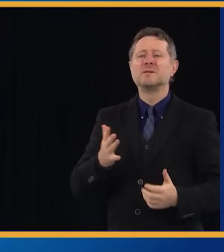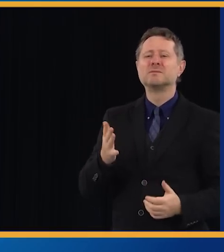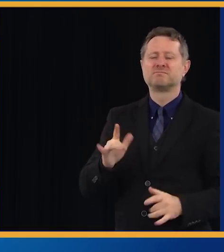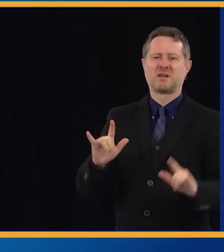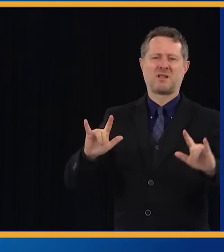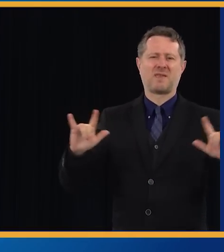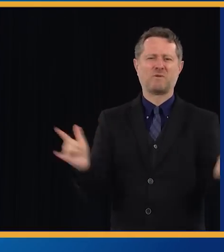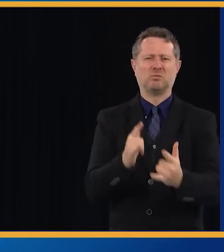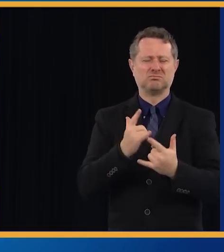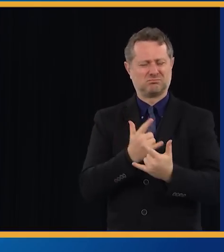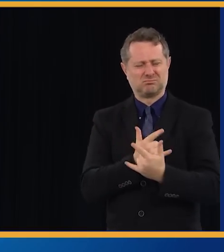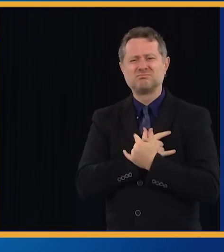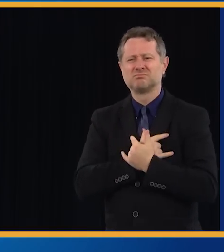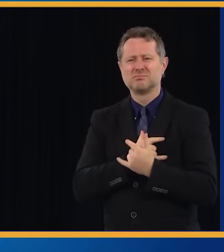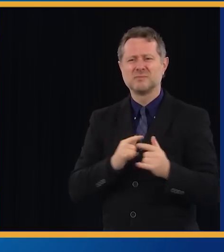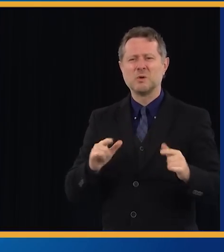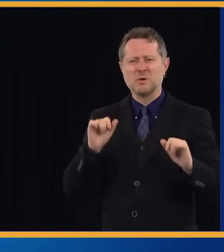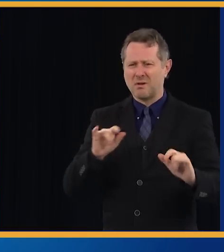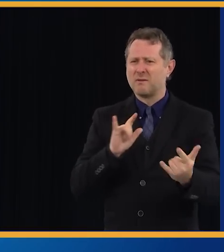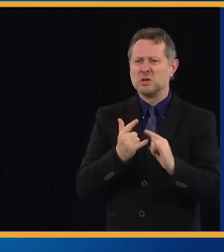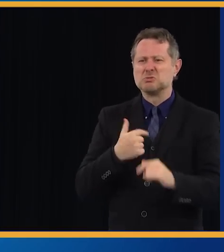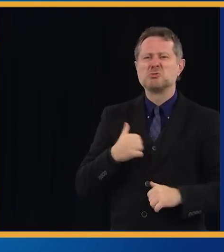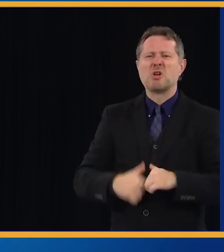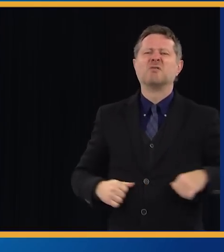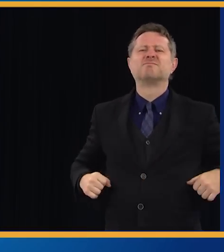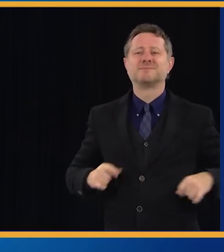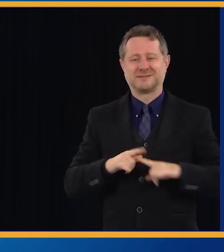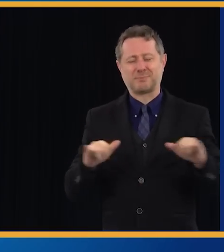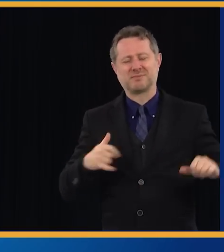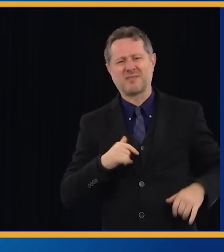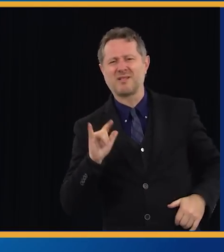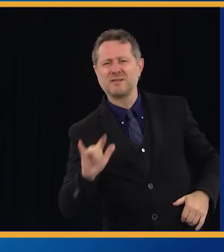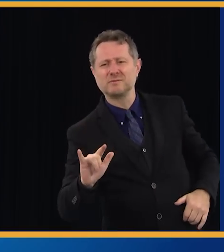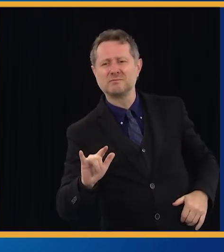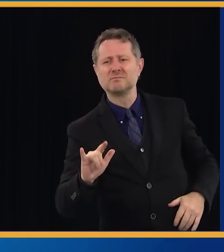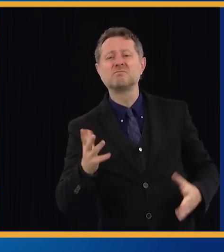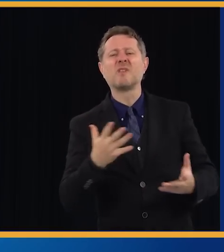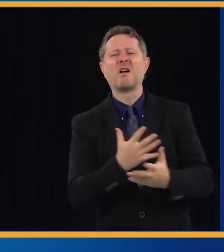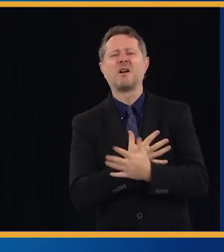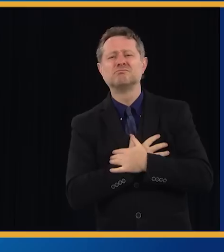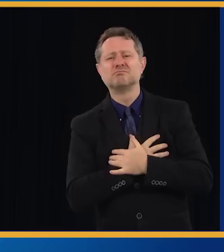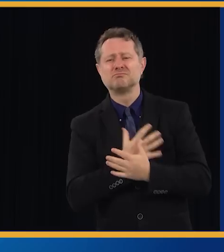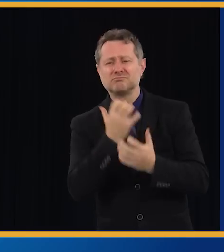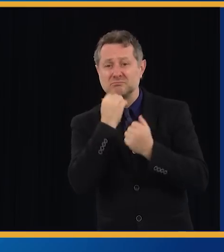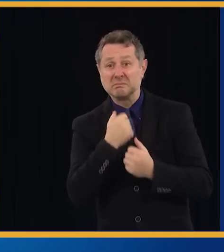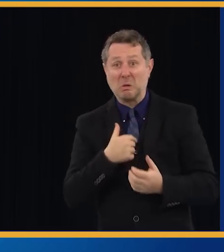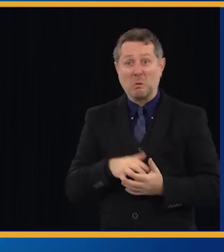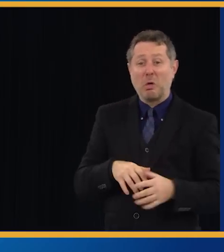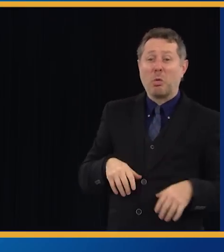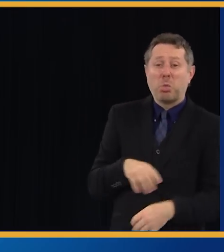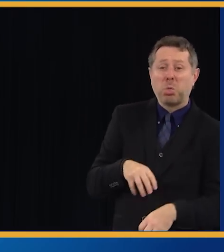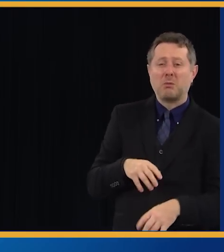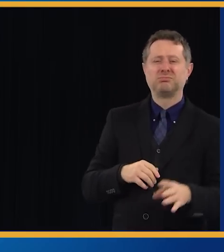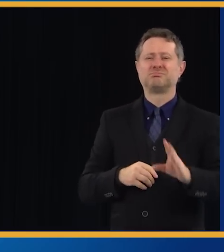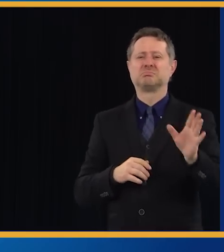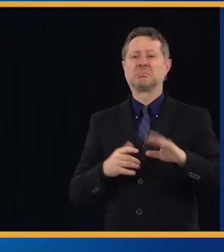and we're strong enough to say love. To say love is not a weakness, It is a strength,